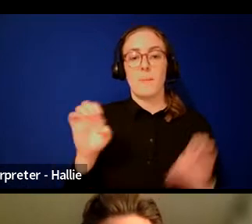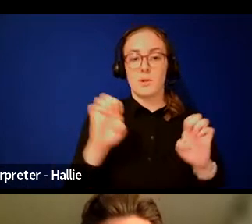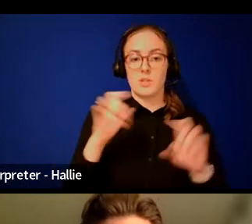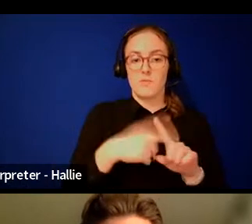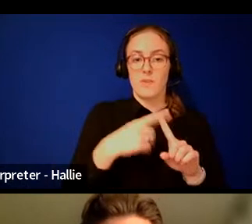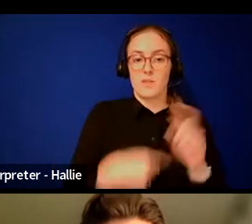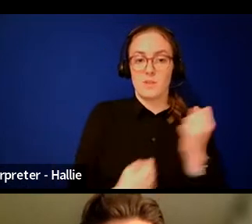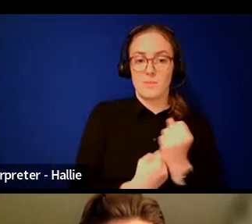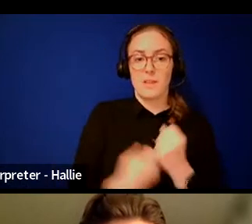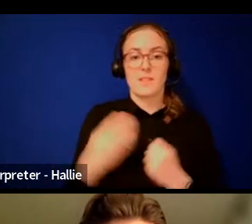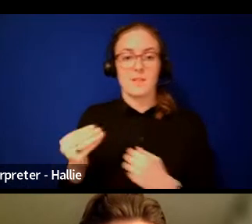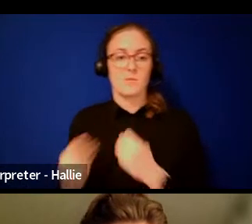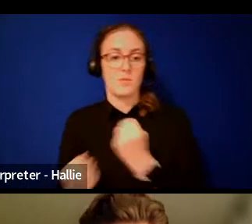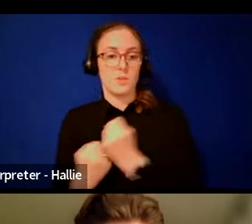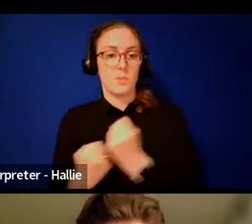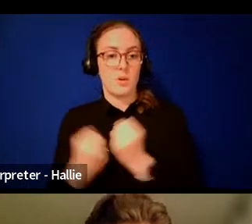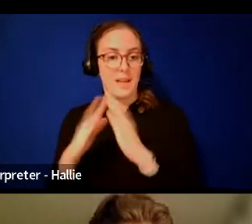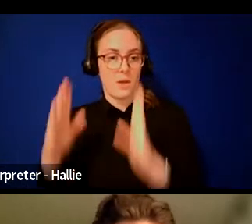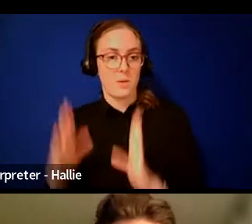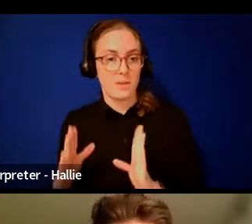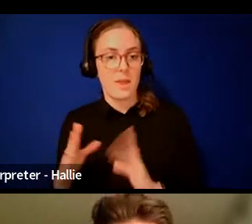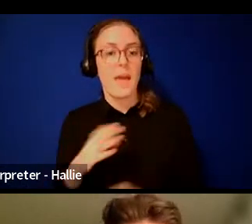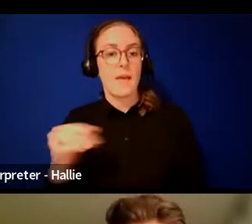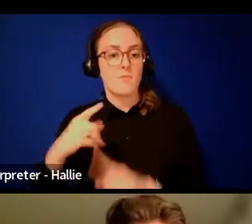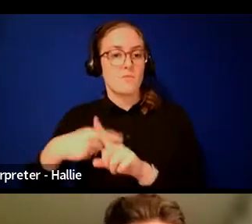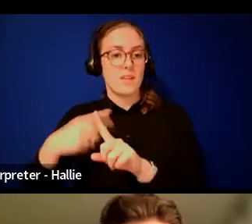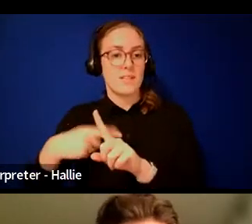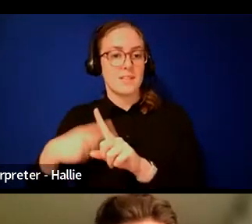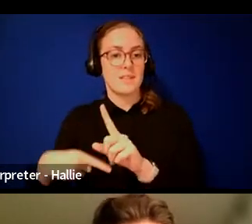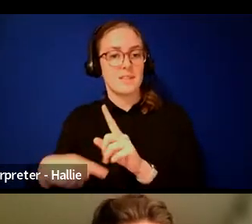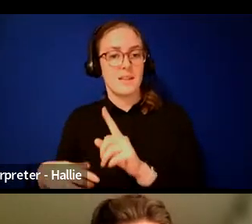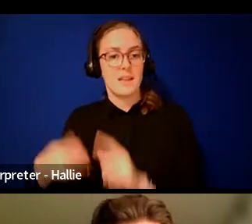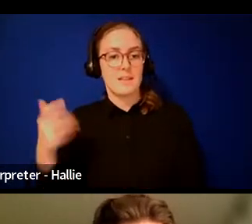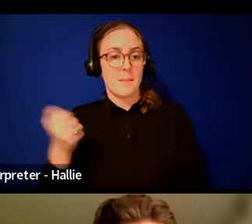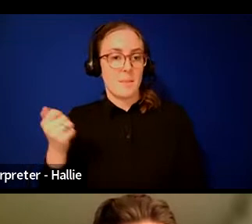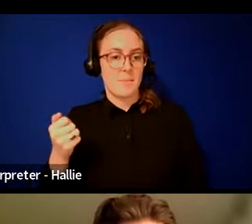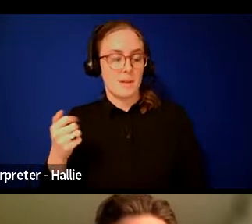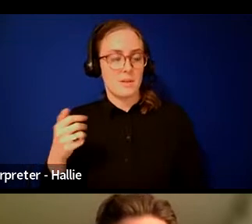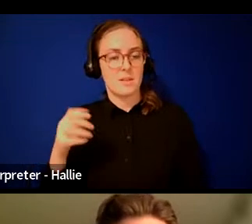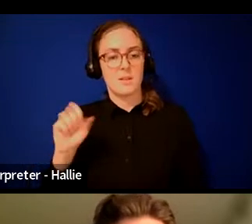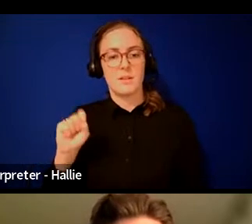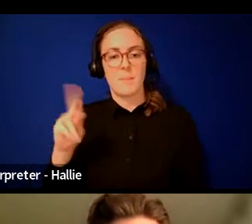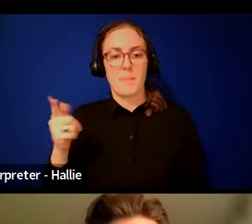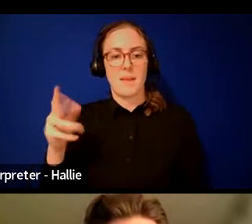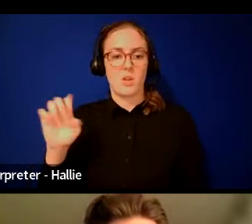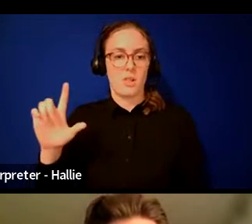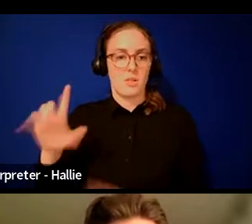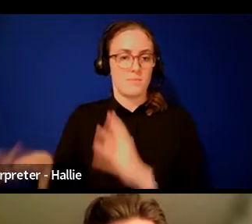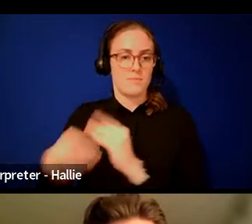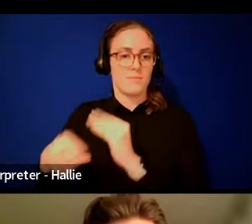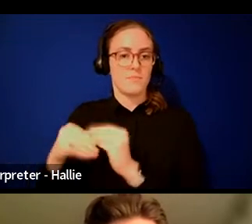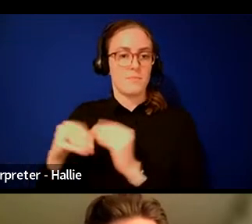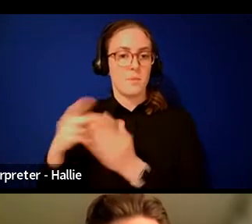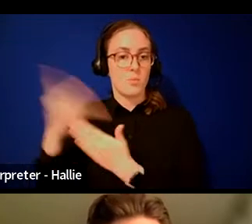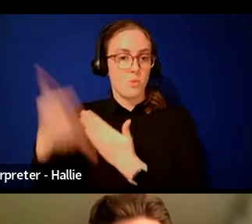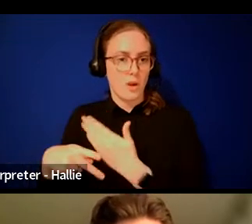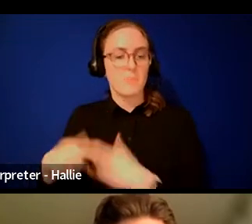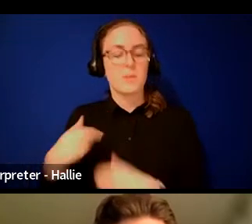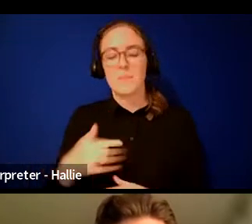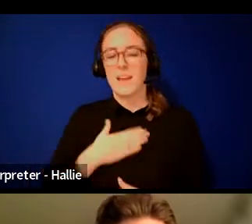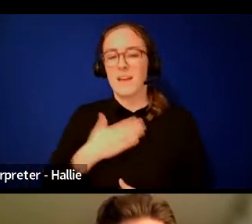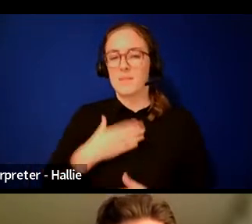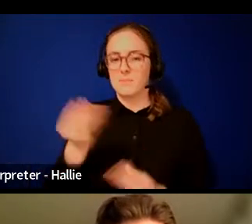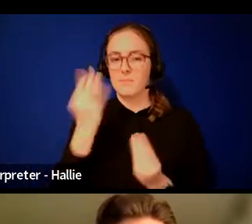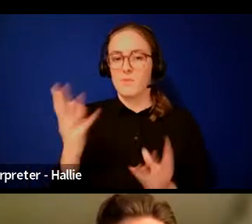and local rent supplemental program. So more than happy to connect you with the subject matter experts to give you that level of